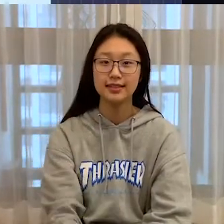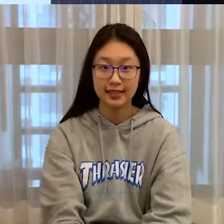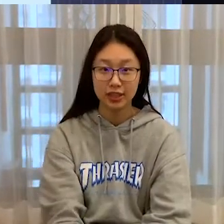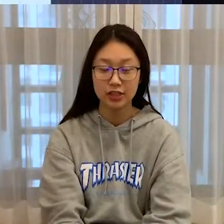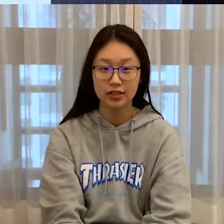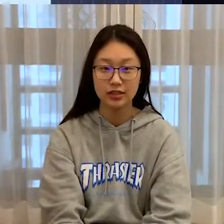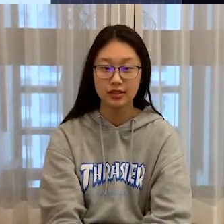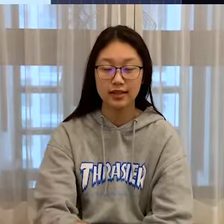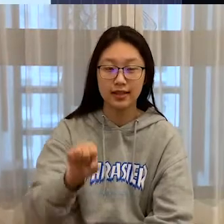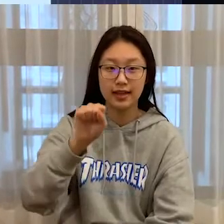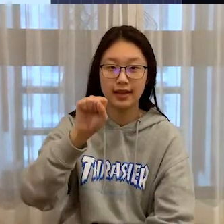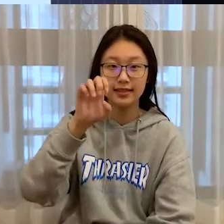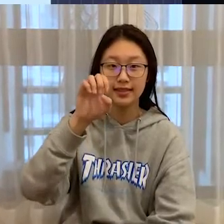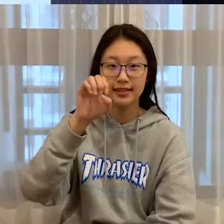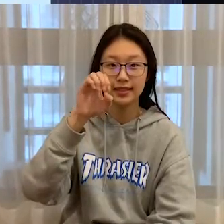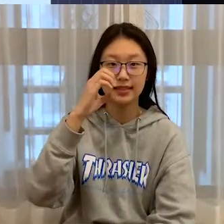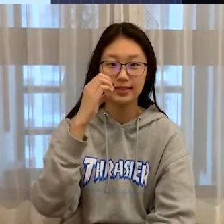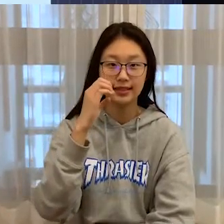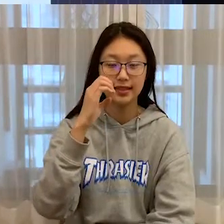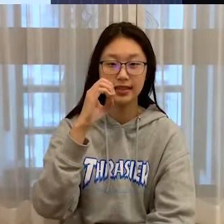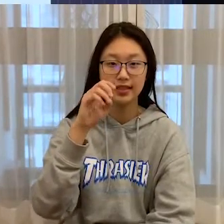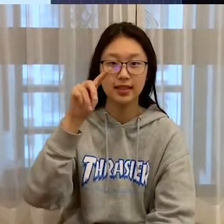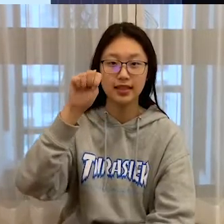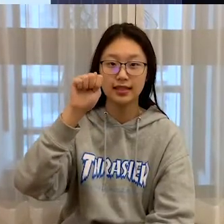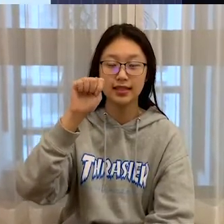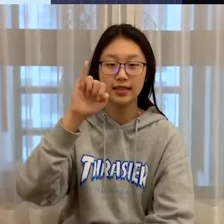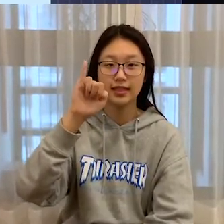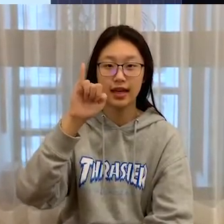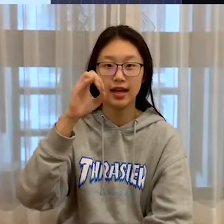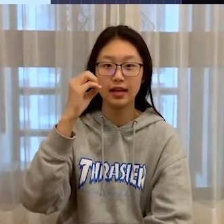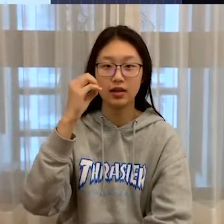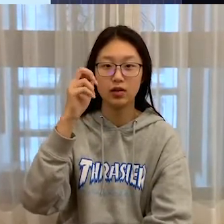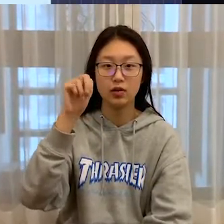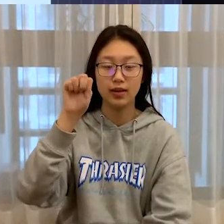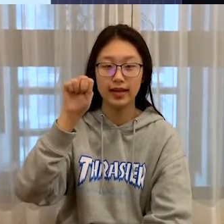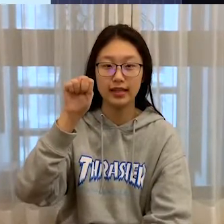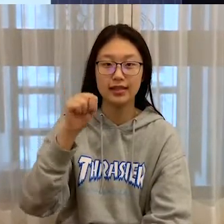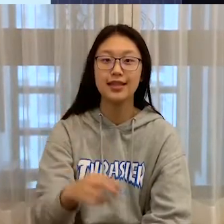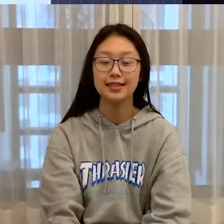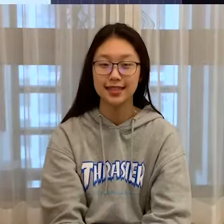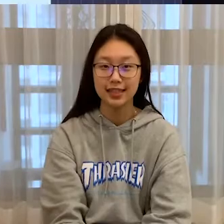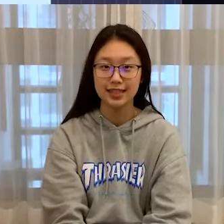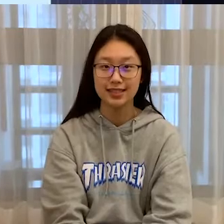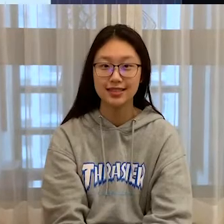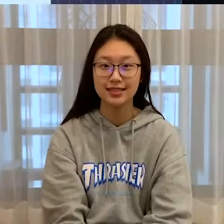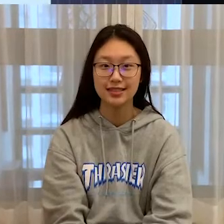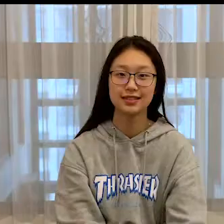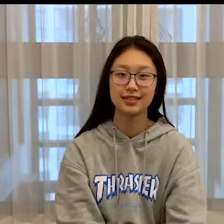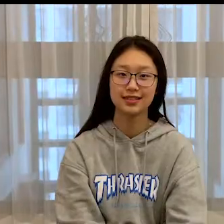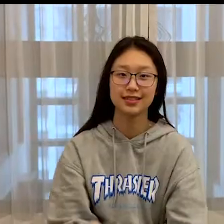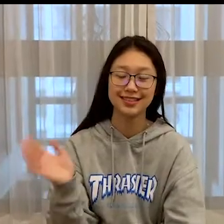indicate a solar term. In Chinese traditional culture, especially agriculture, we